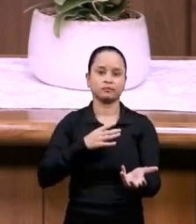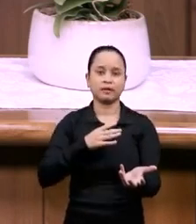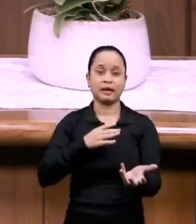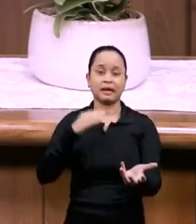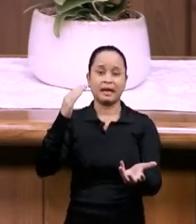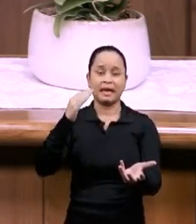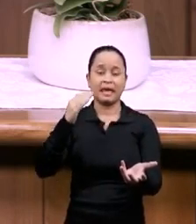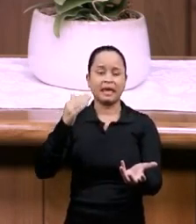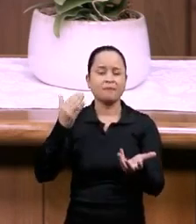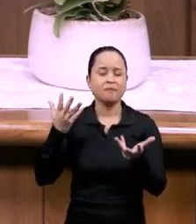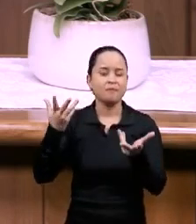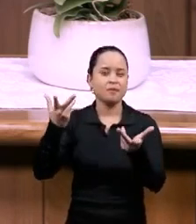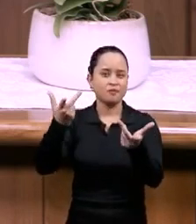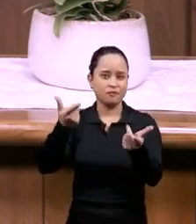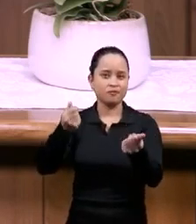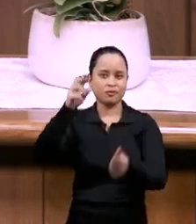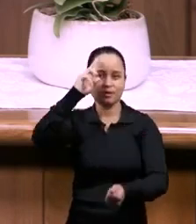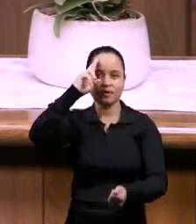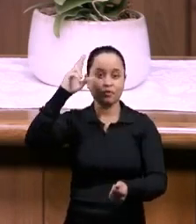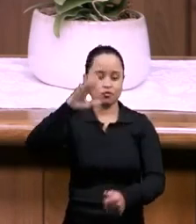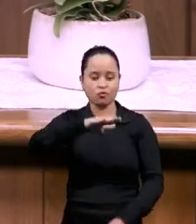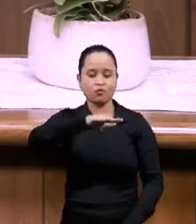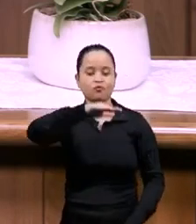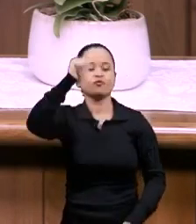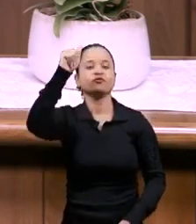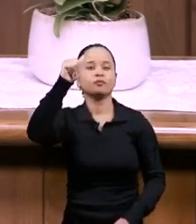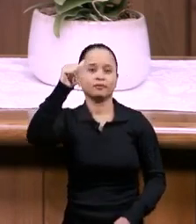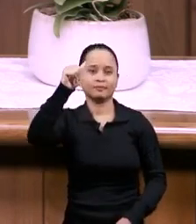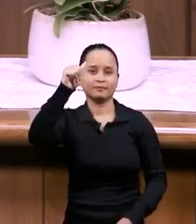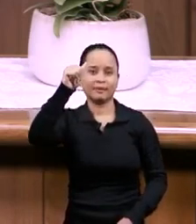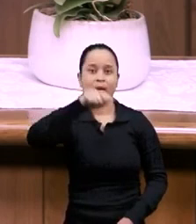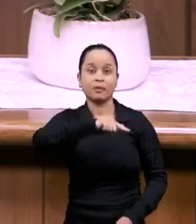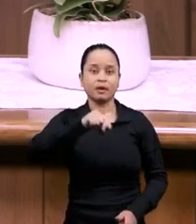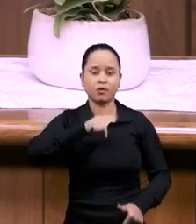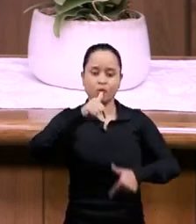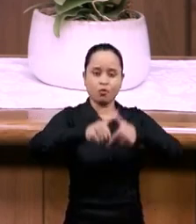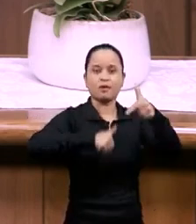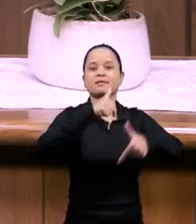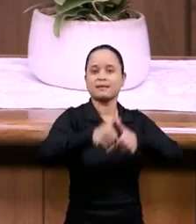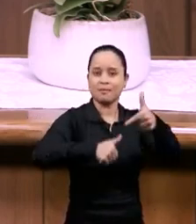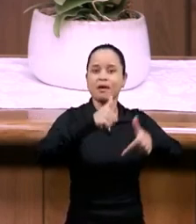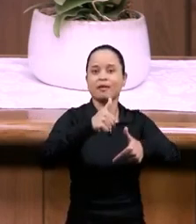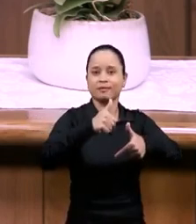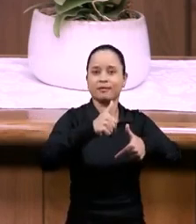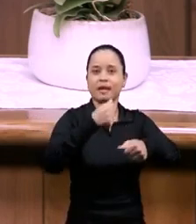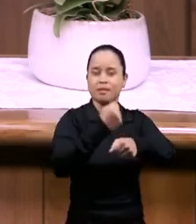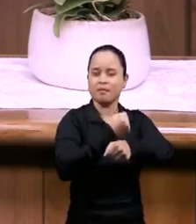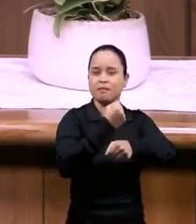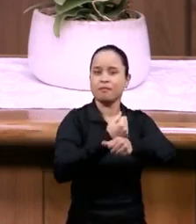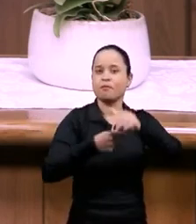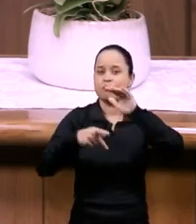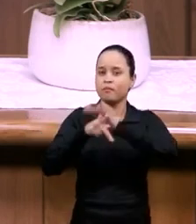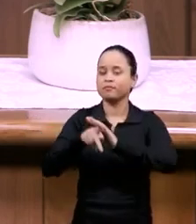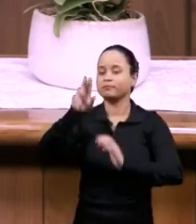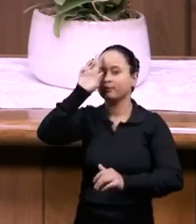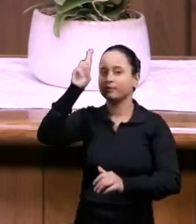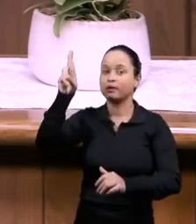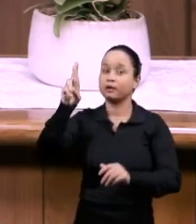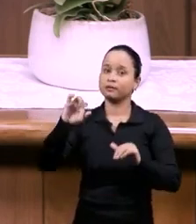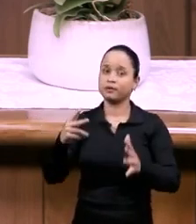chosen, called by the Lord to the realization of a work, of a service in the house of the Lord. The